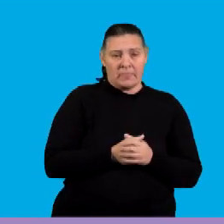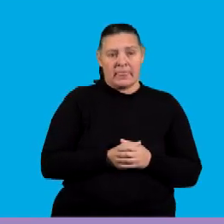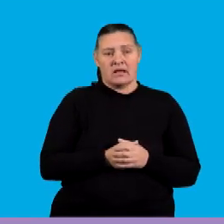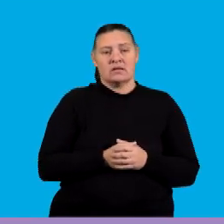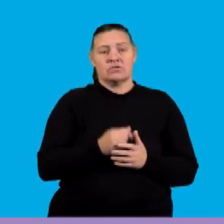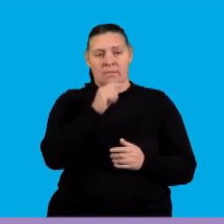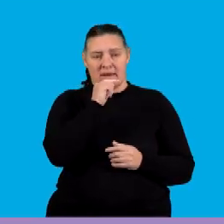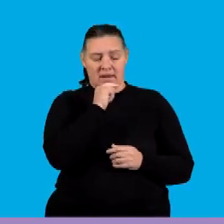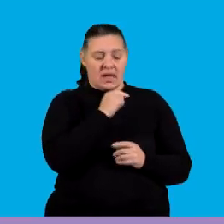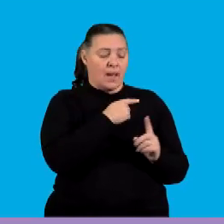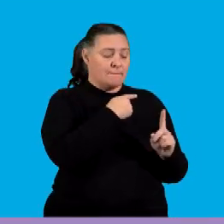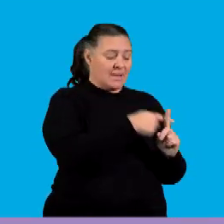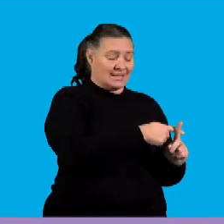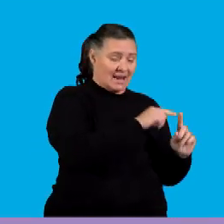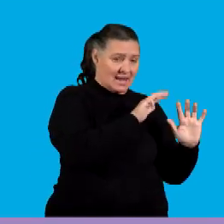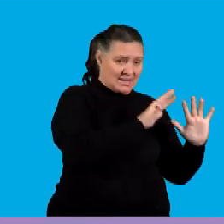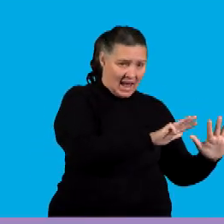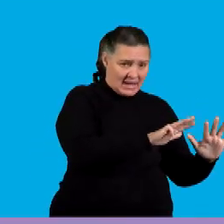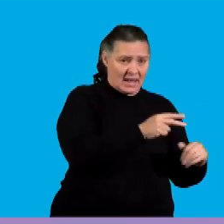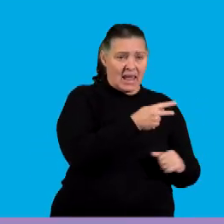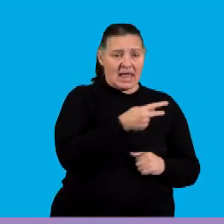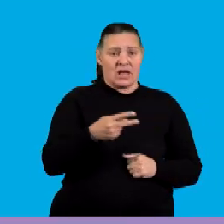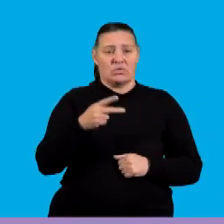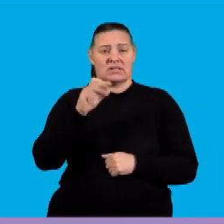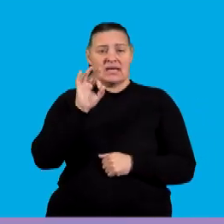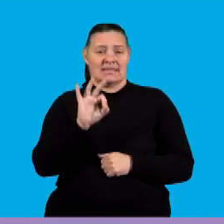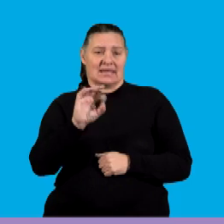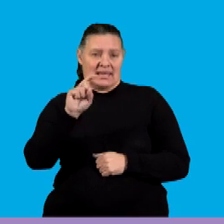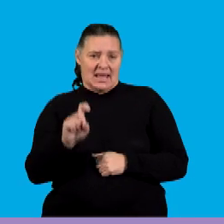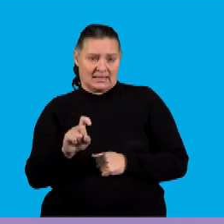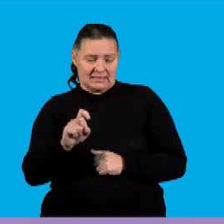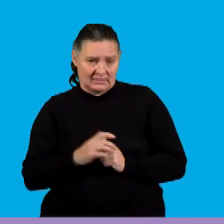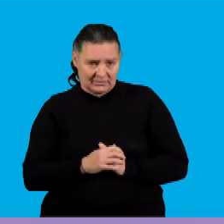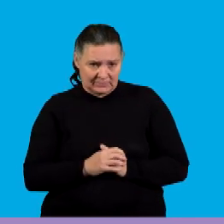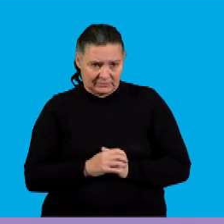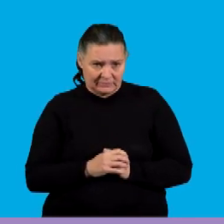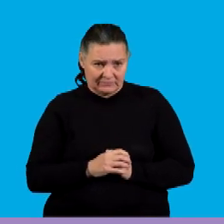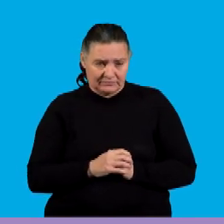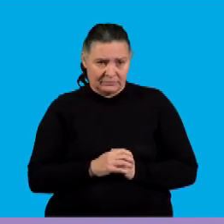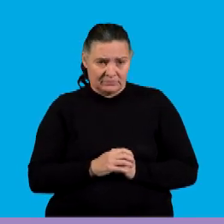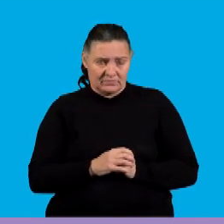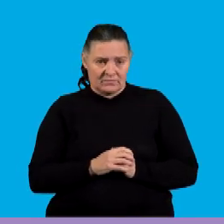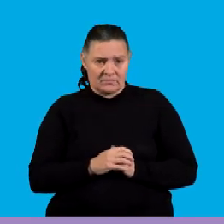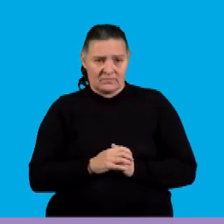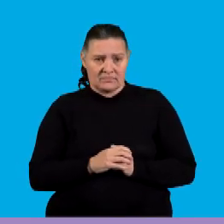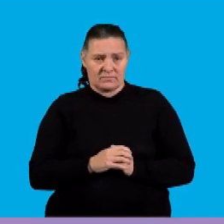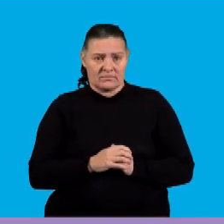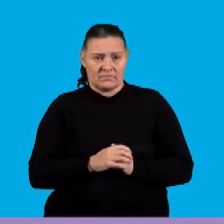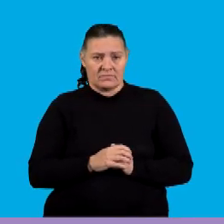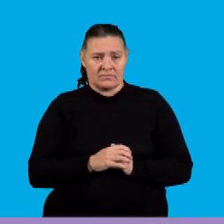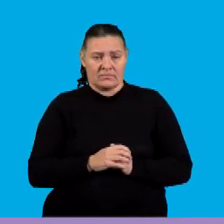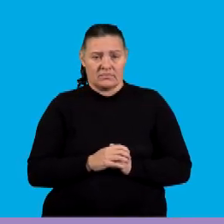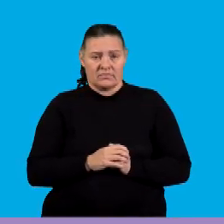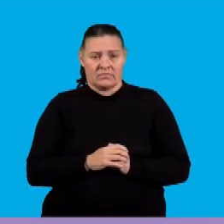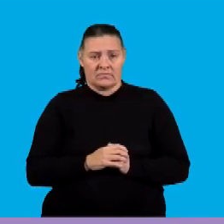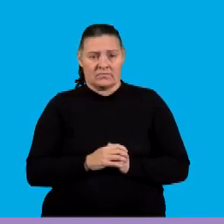plus 9, and we are going to apply this on both sides of the equation so that our equation is balanced.